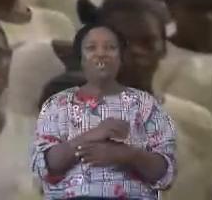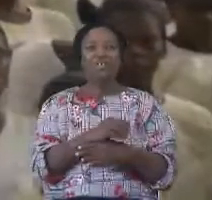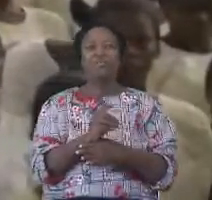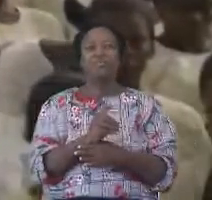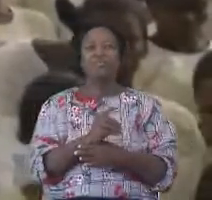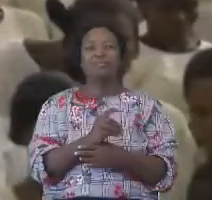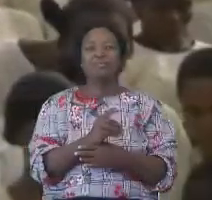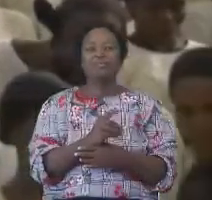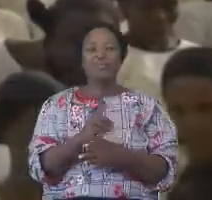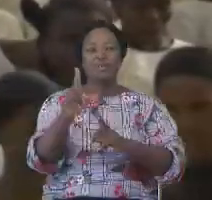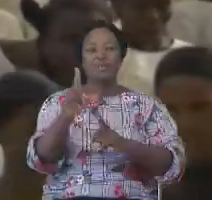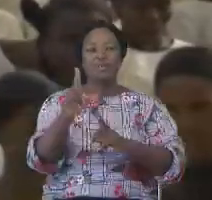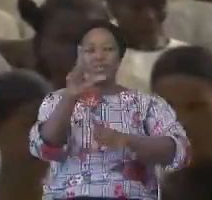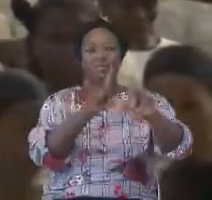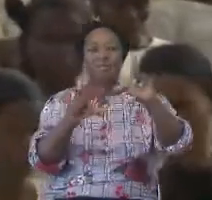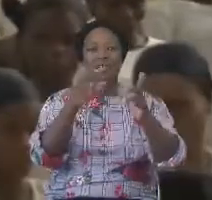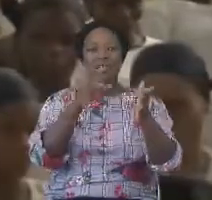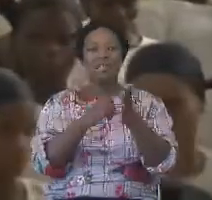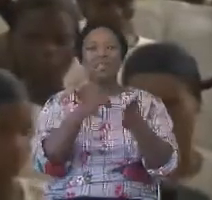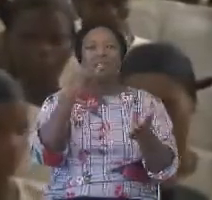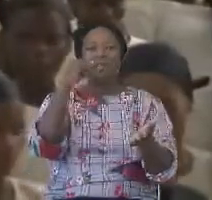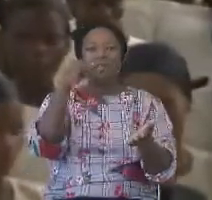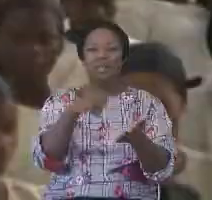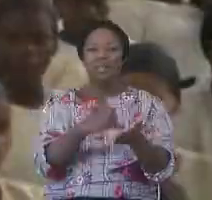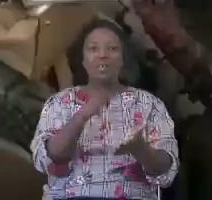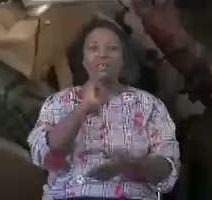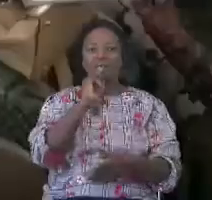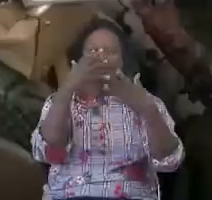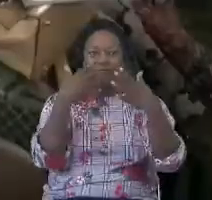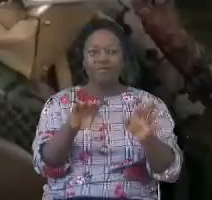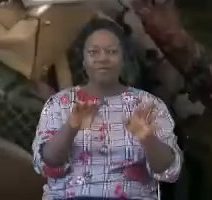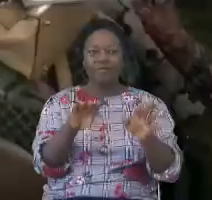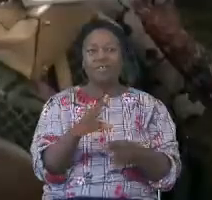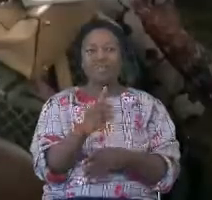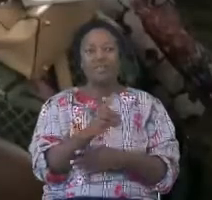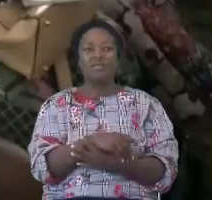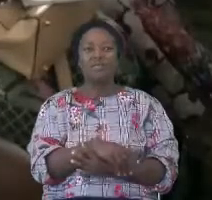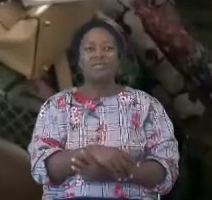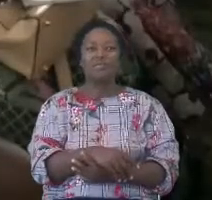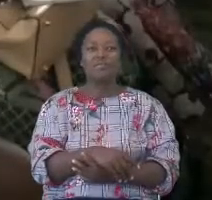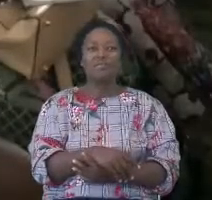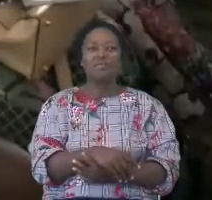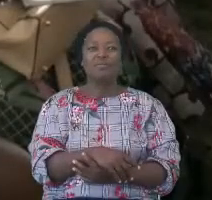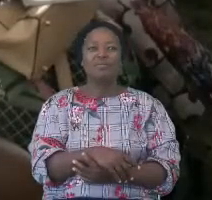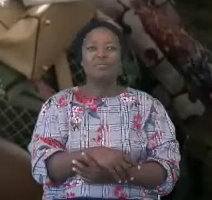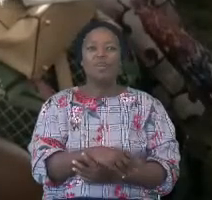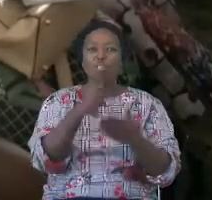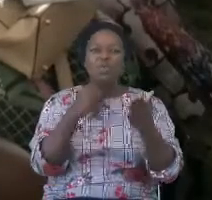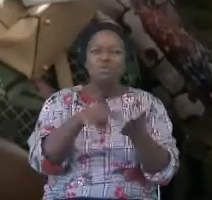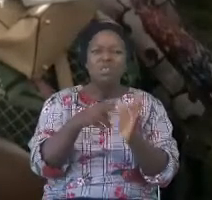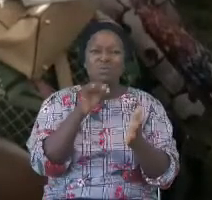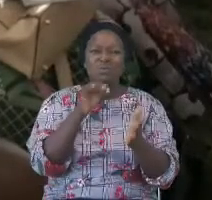said h is finished say that